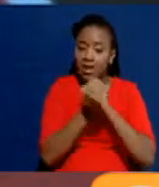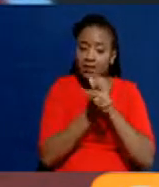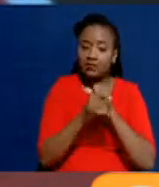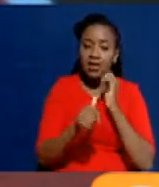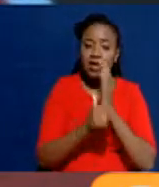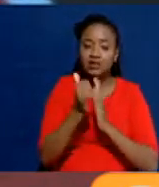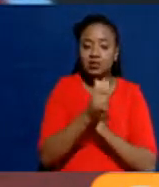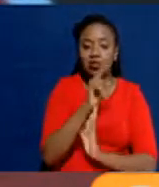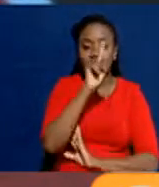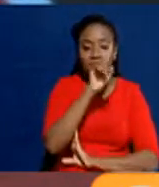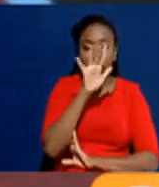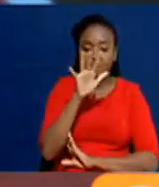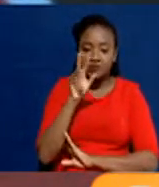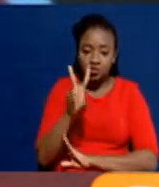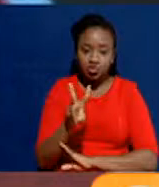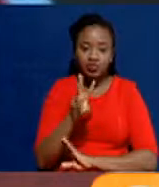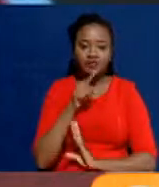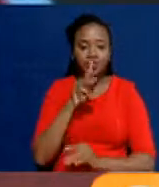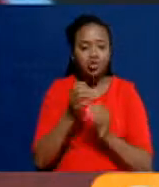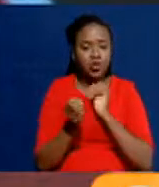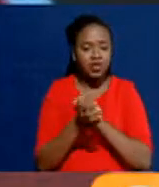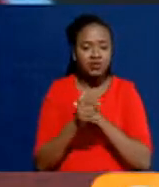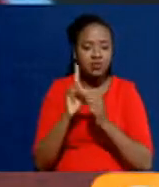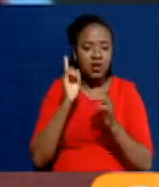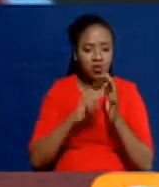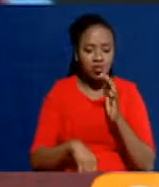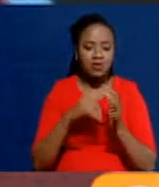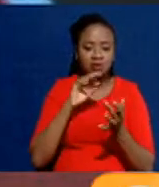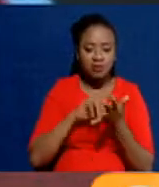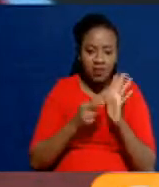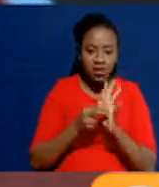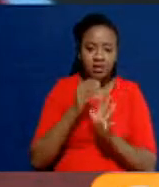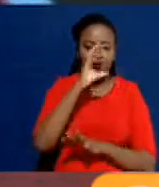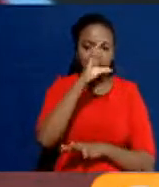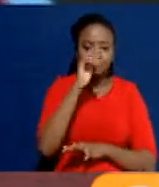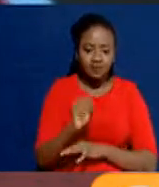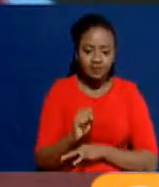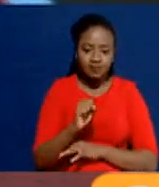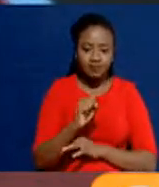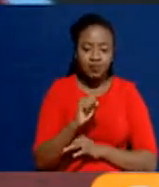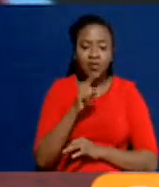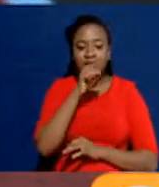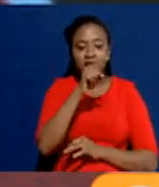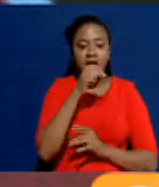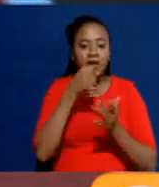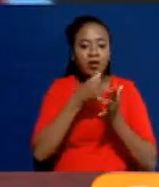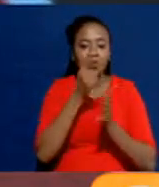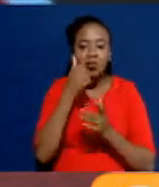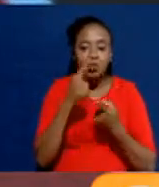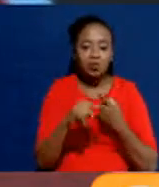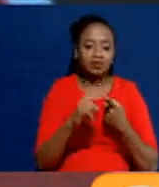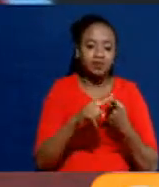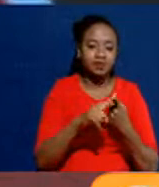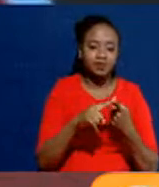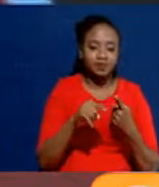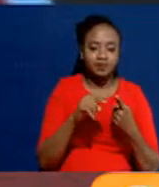what constitutes a cabinet. You are told who is in the cabinet. The cabinet constitutes...